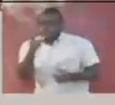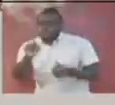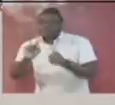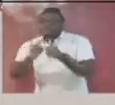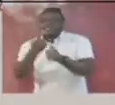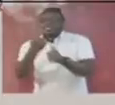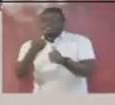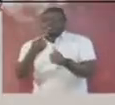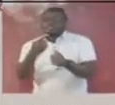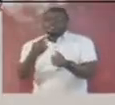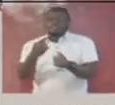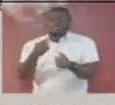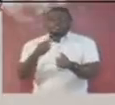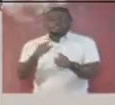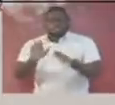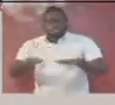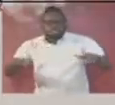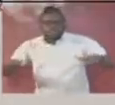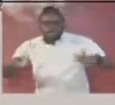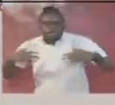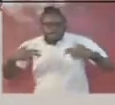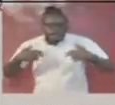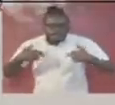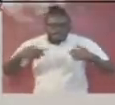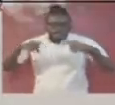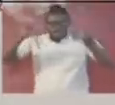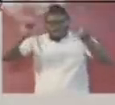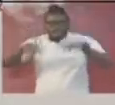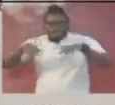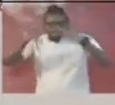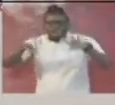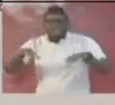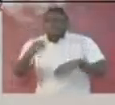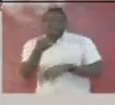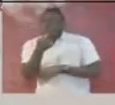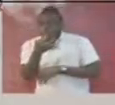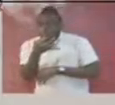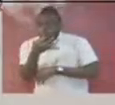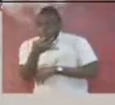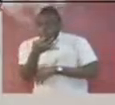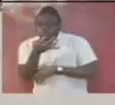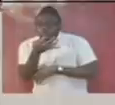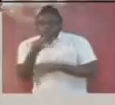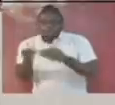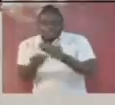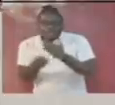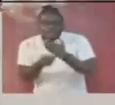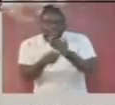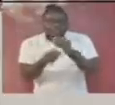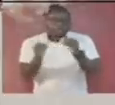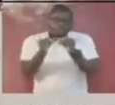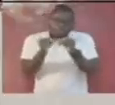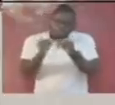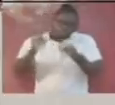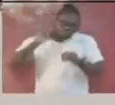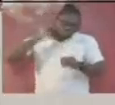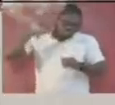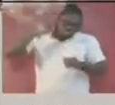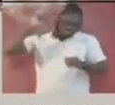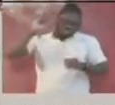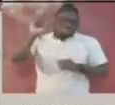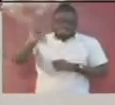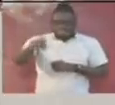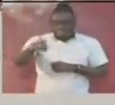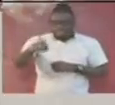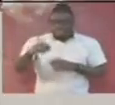up, which adds another layer to the potential stresses that can be facing them. So we want to make sure